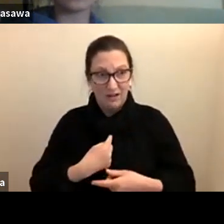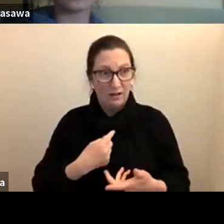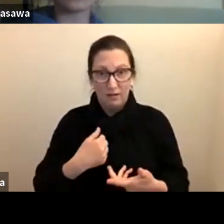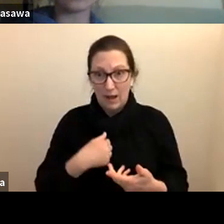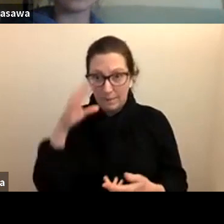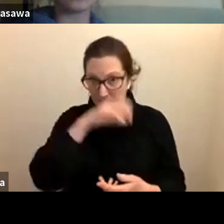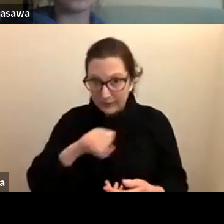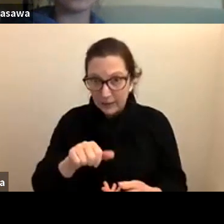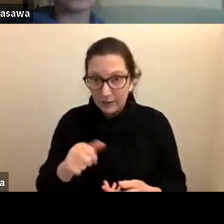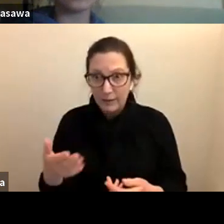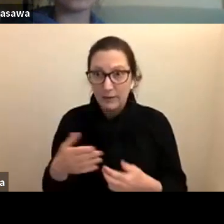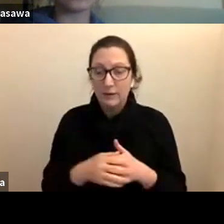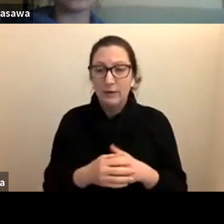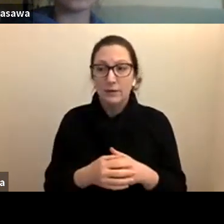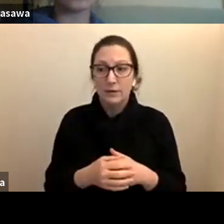I've missed?